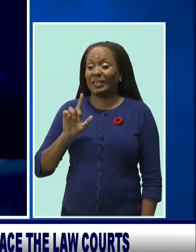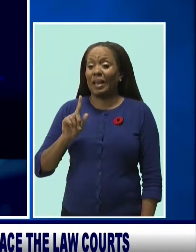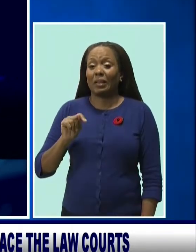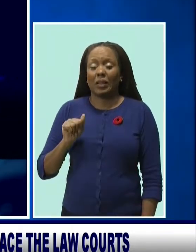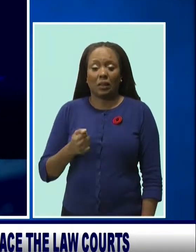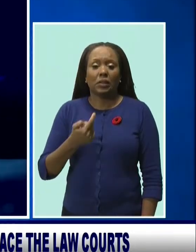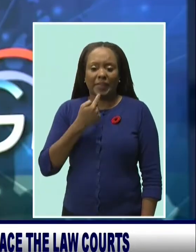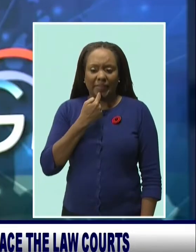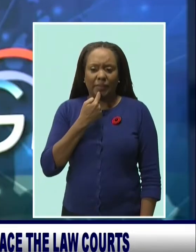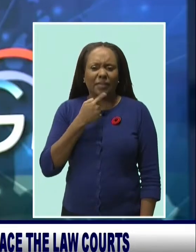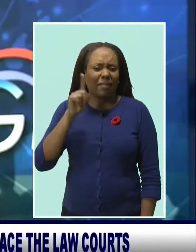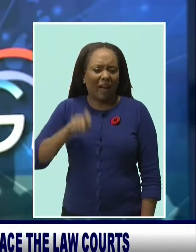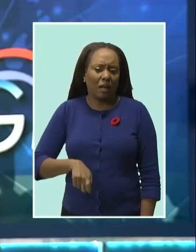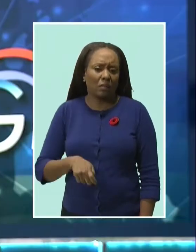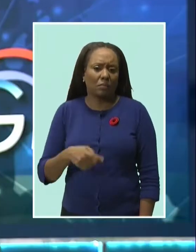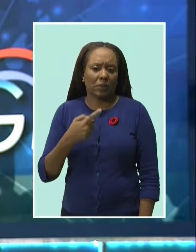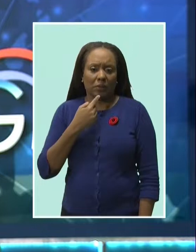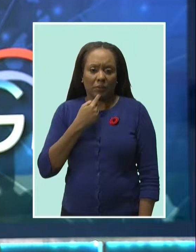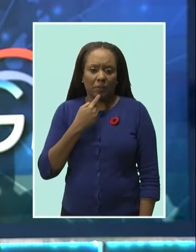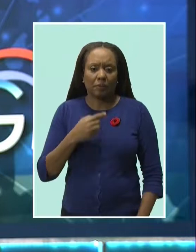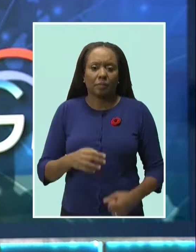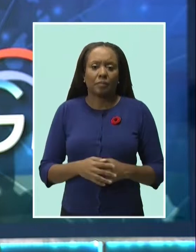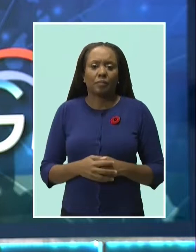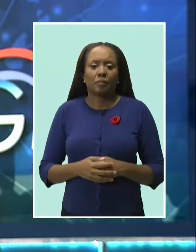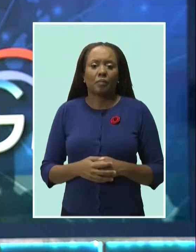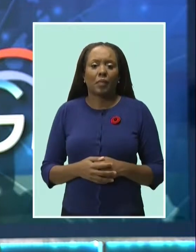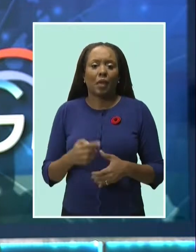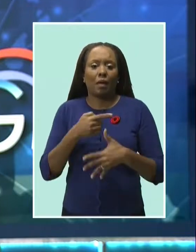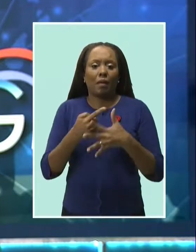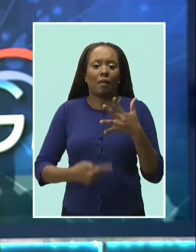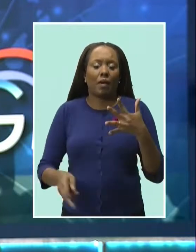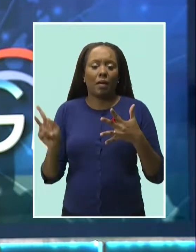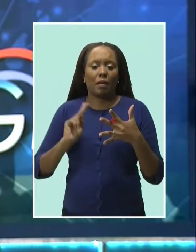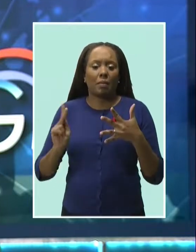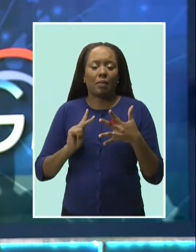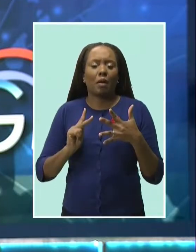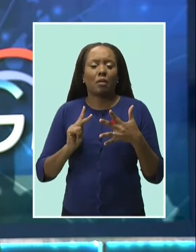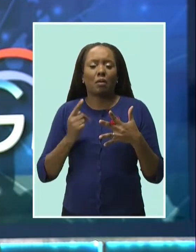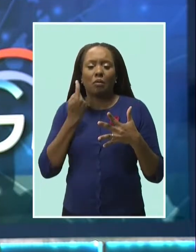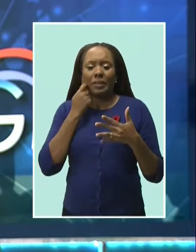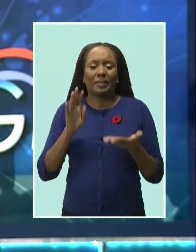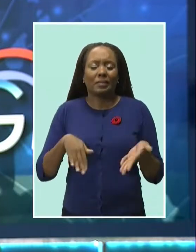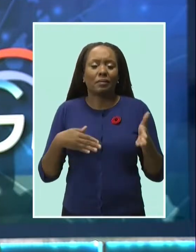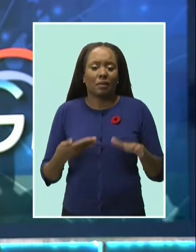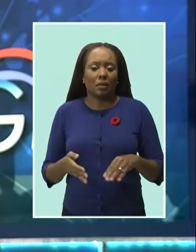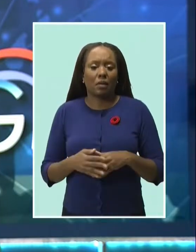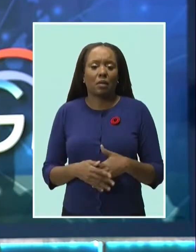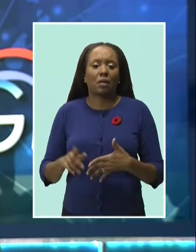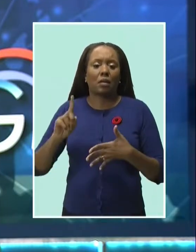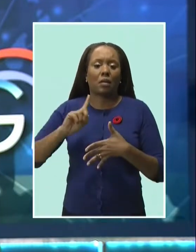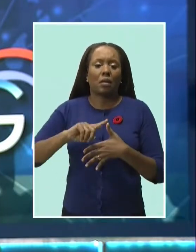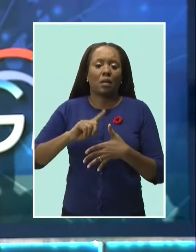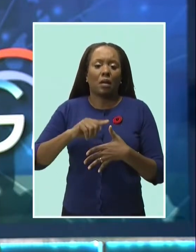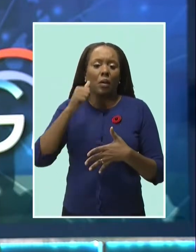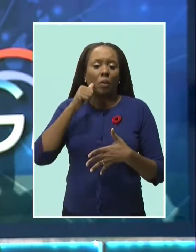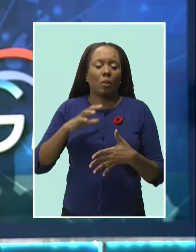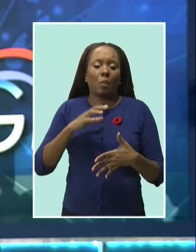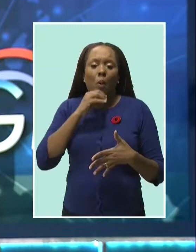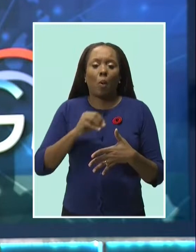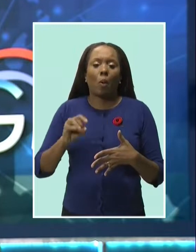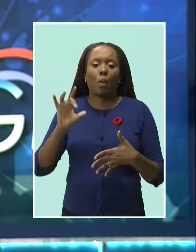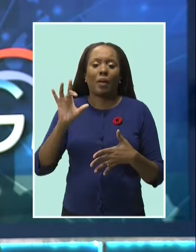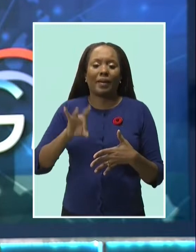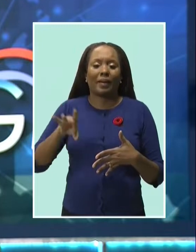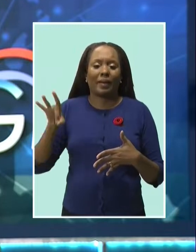seriously. 5 people, 2 women and 3 men are the most recent victims of COVID-19. An